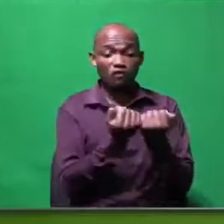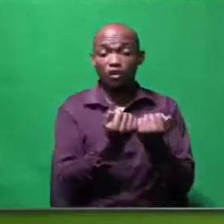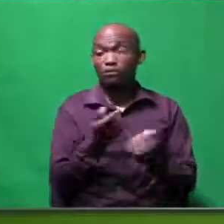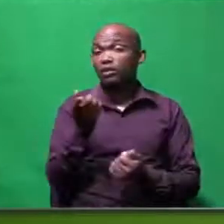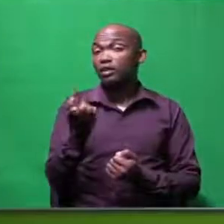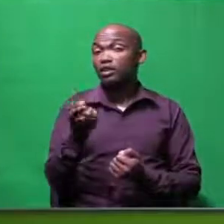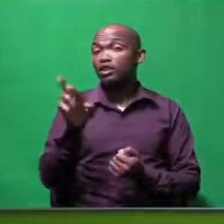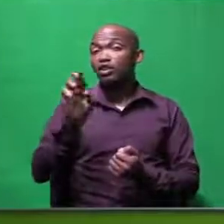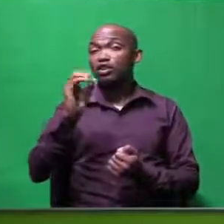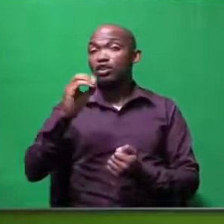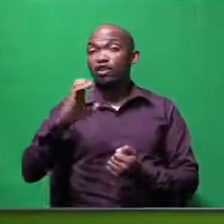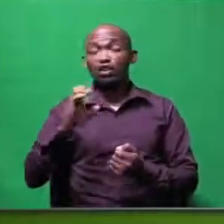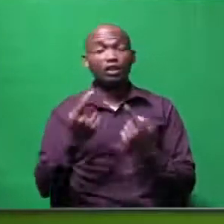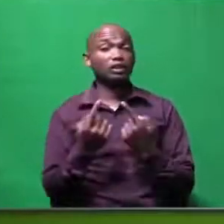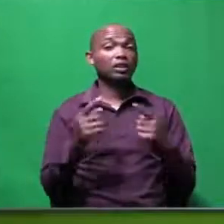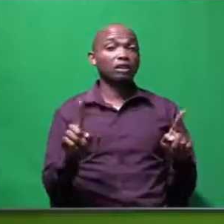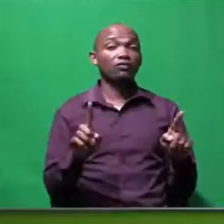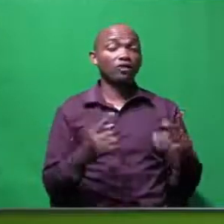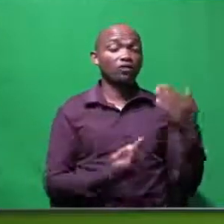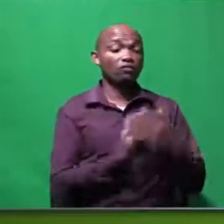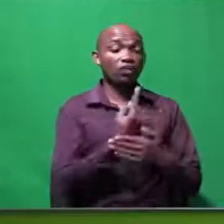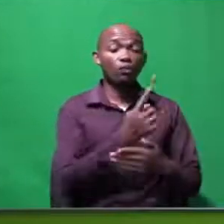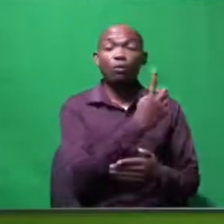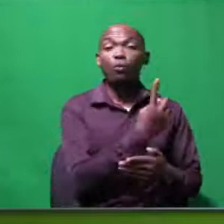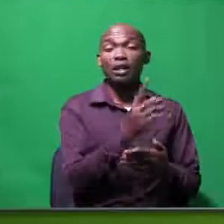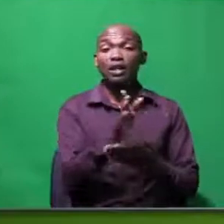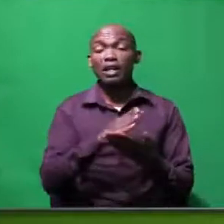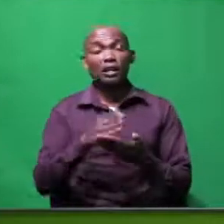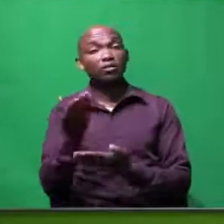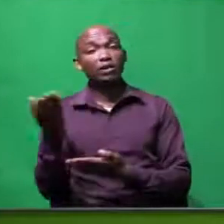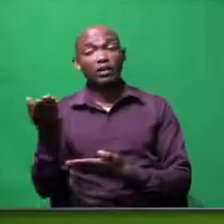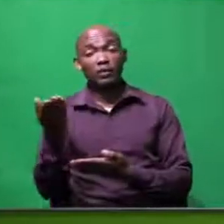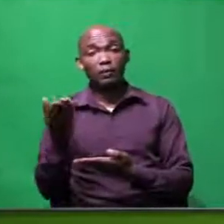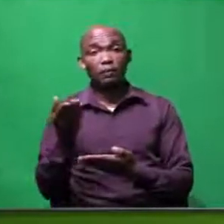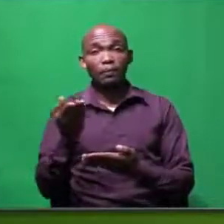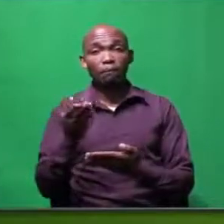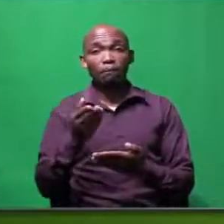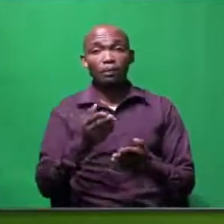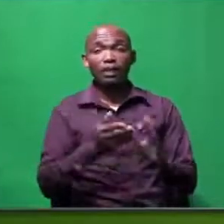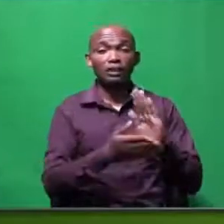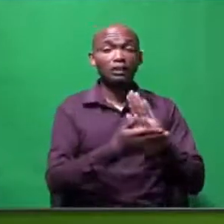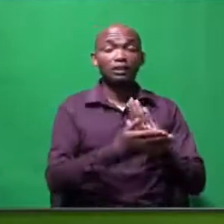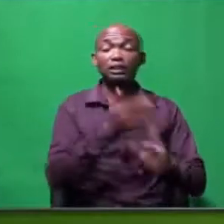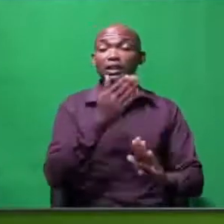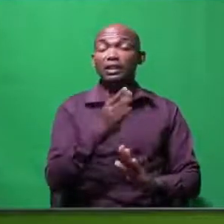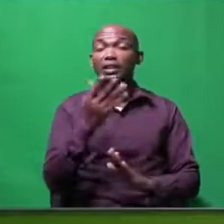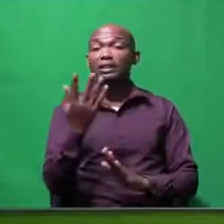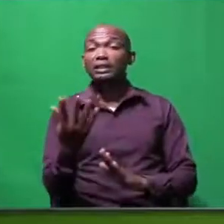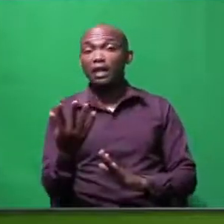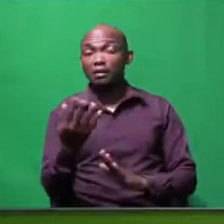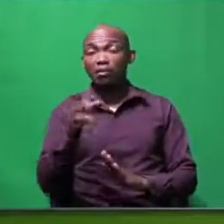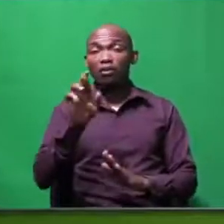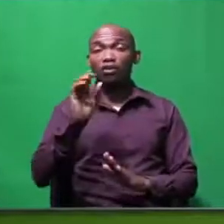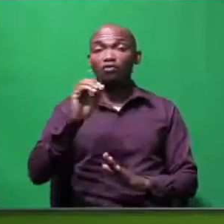from one area to another. So let us begin with types of rock